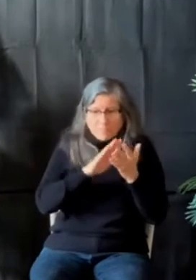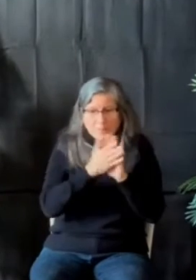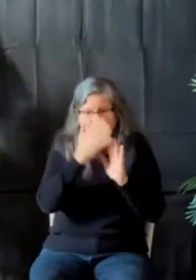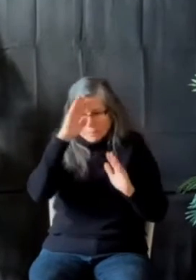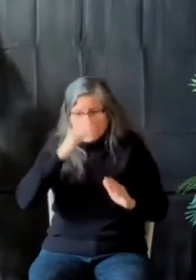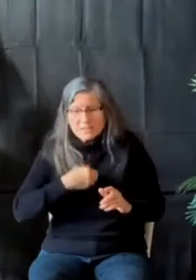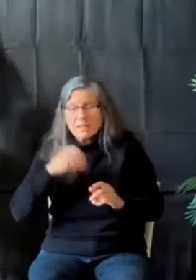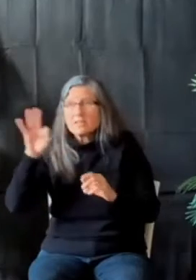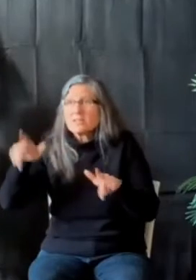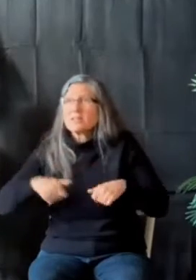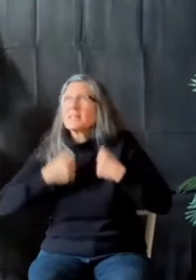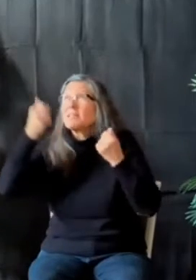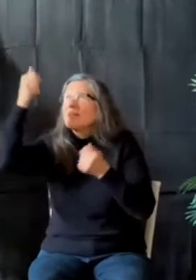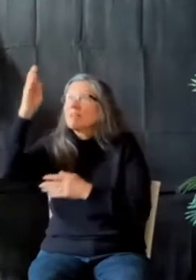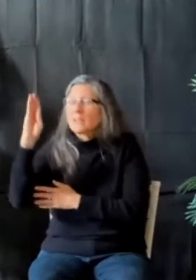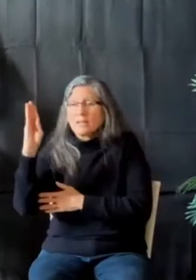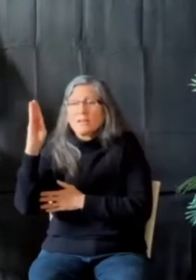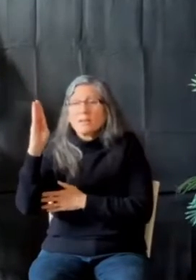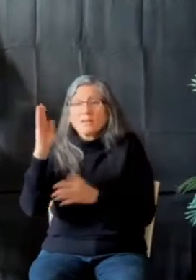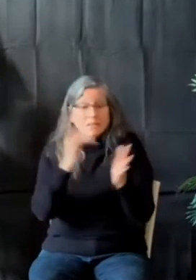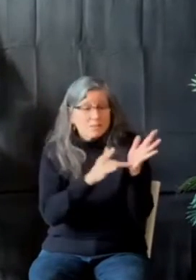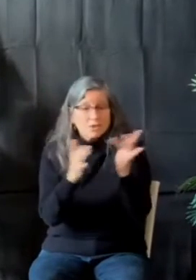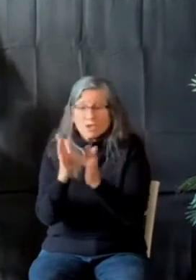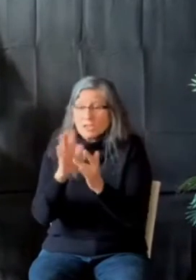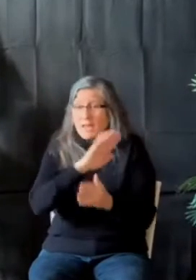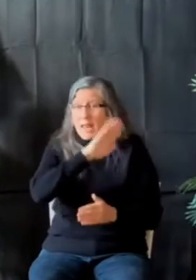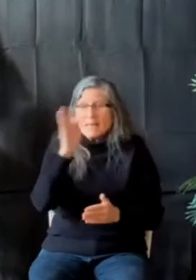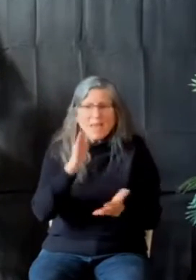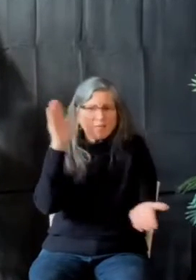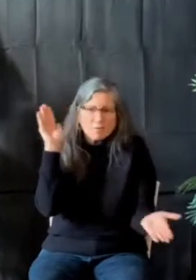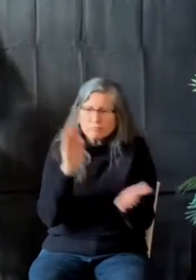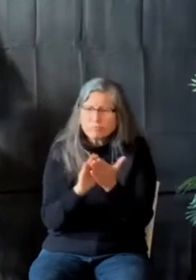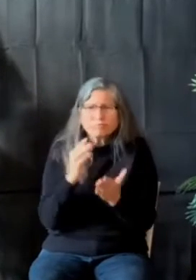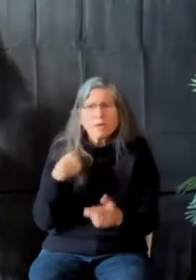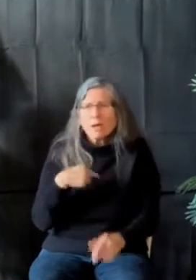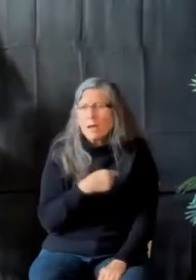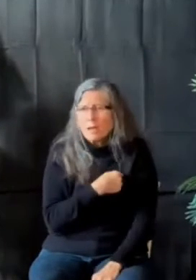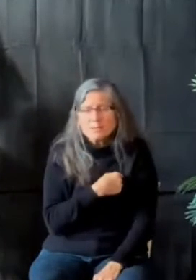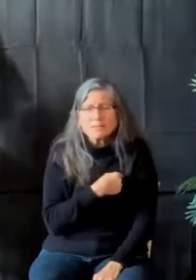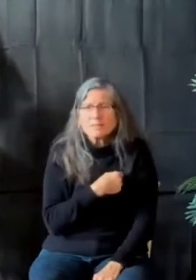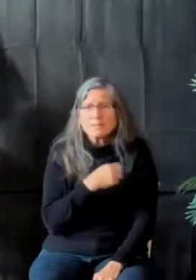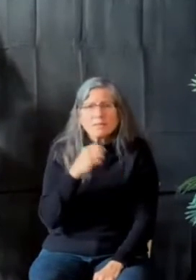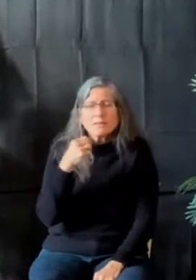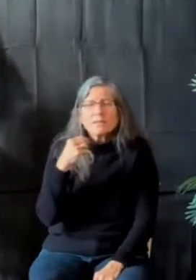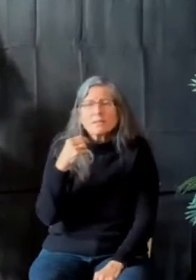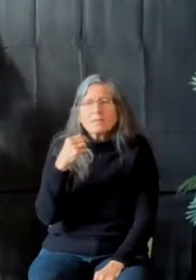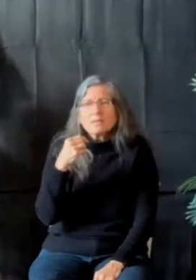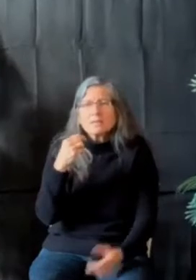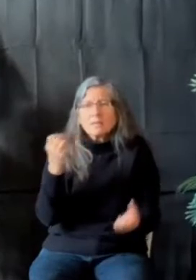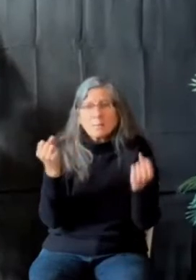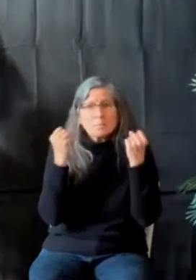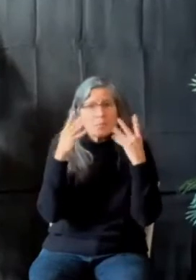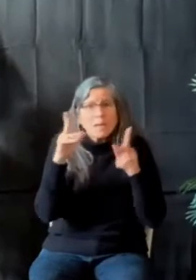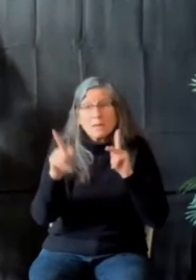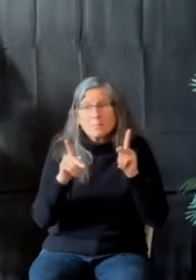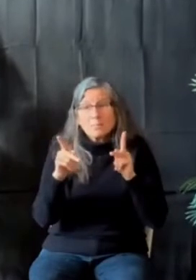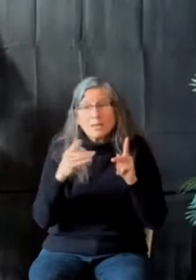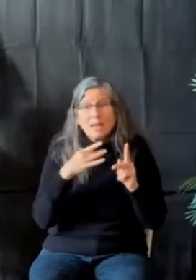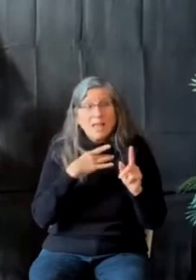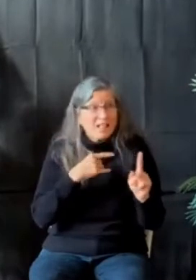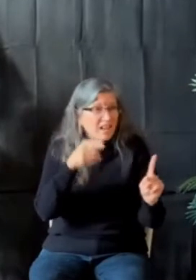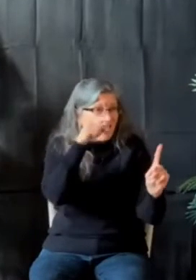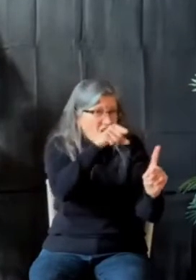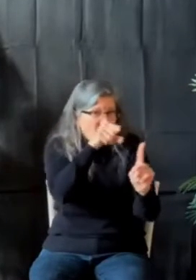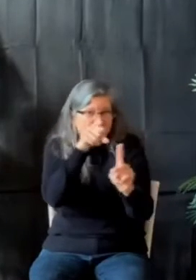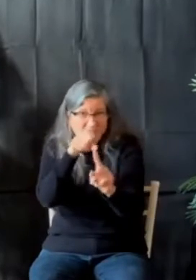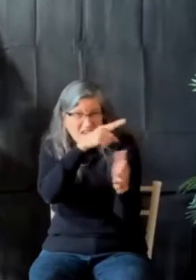of the living God. And so Jesus never diminishes us. And you need to understand something. As many people like to point a